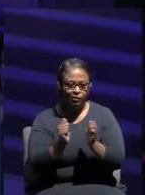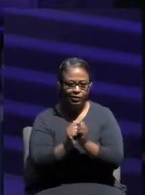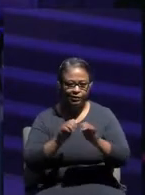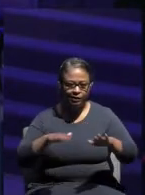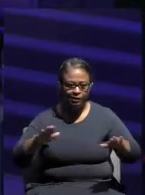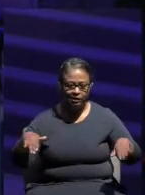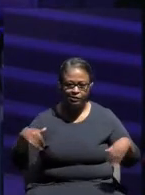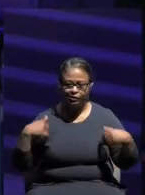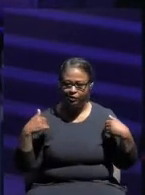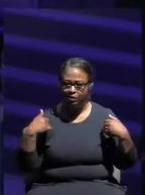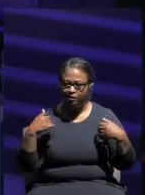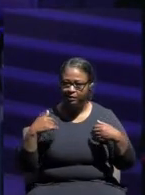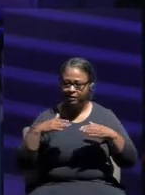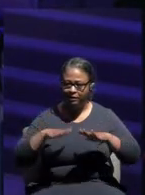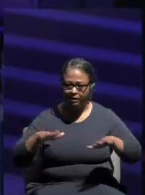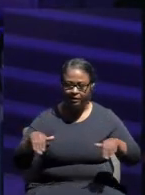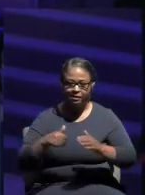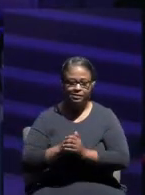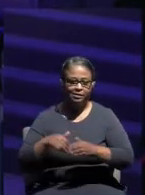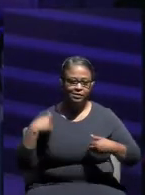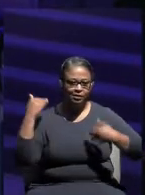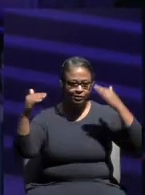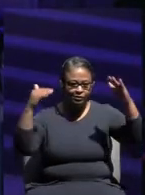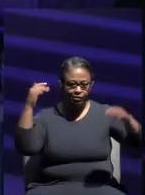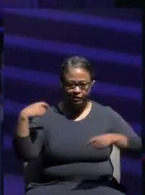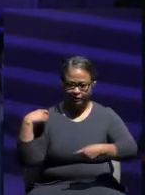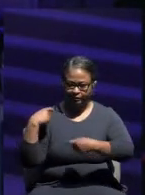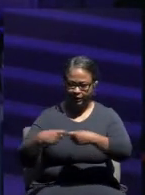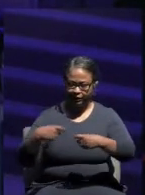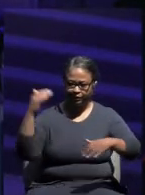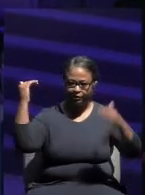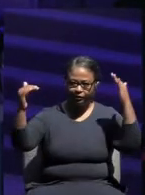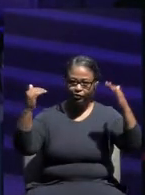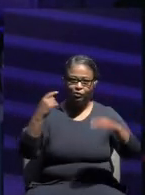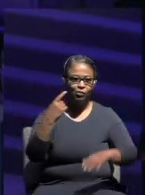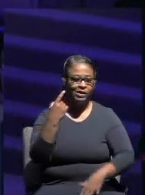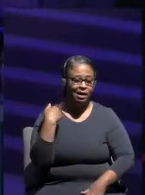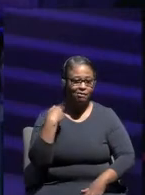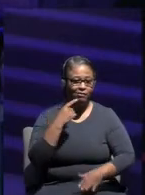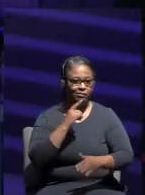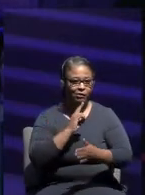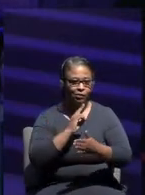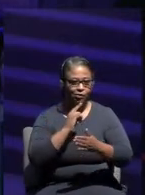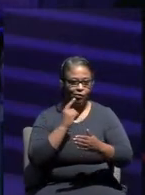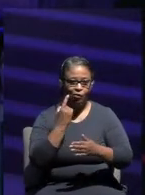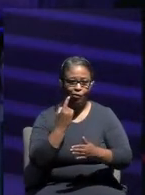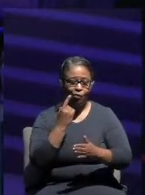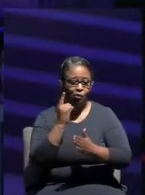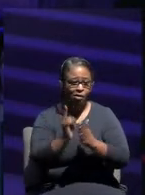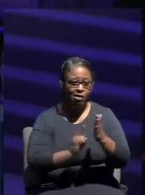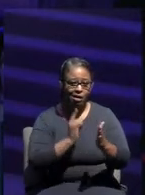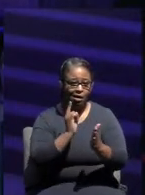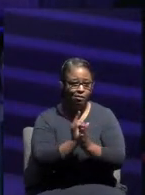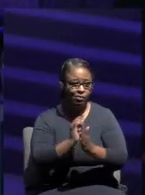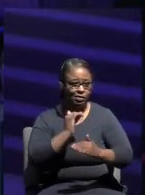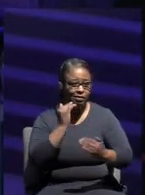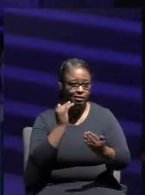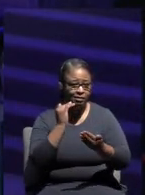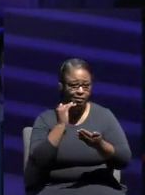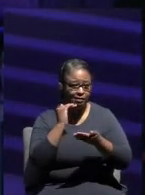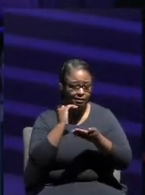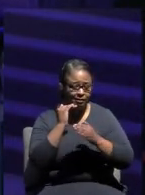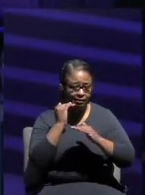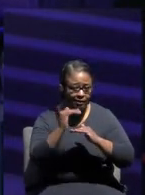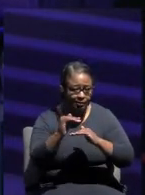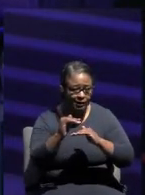young people, young adults, our Spanish-speaking and our adults. And we ask you to do your best to be on time so that we can